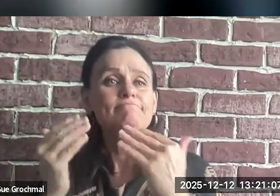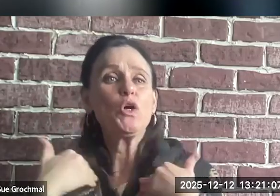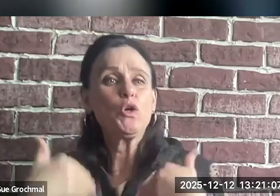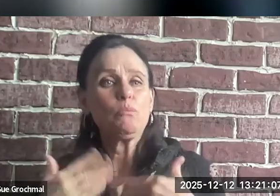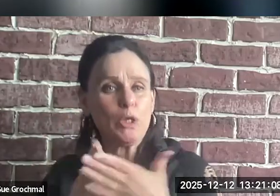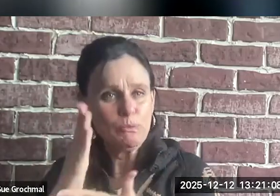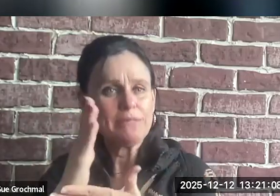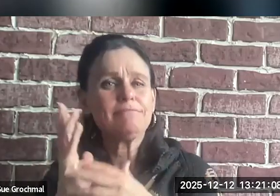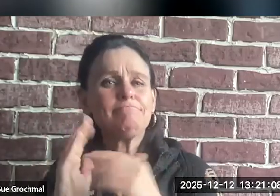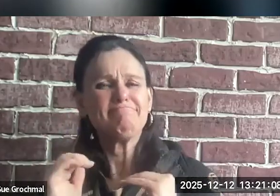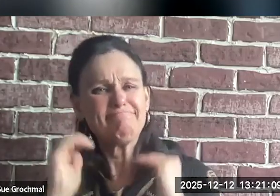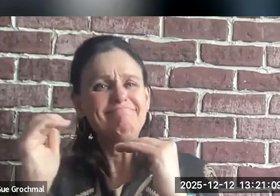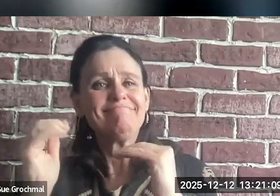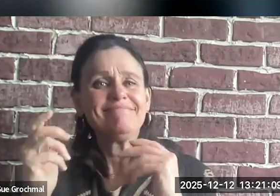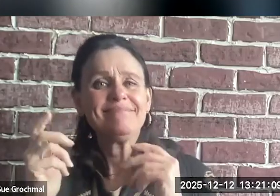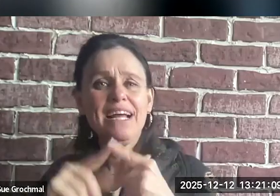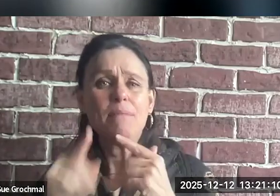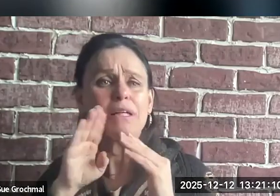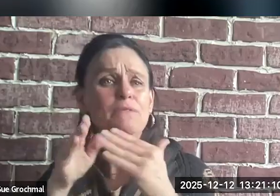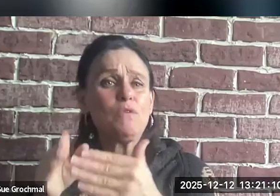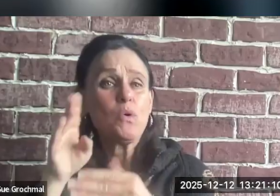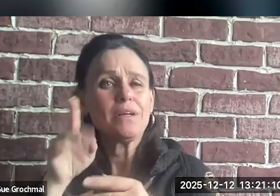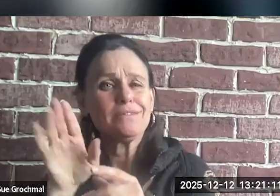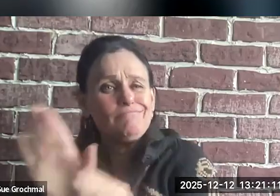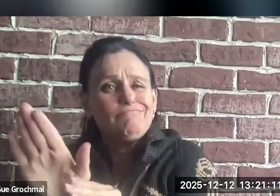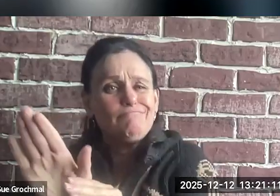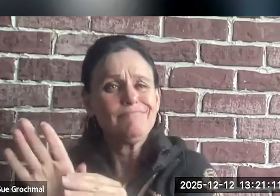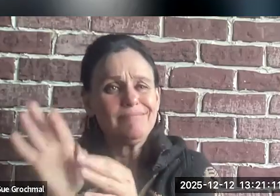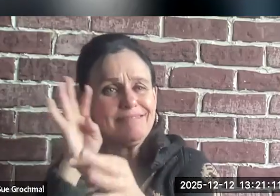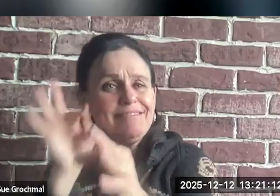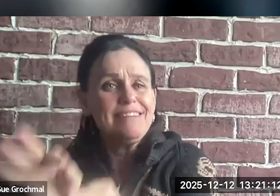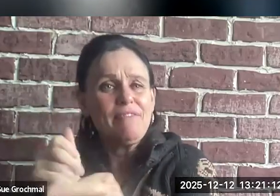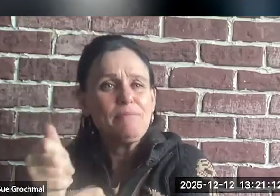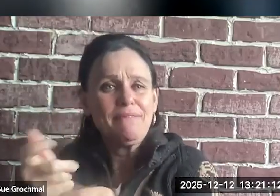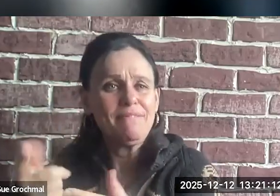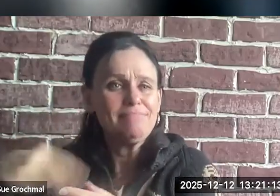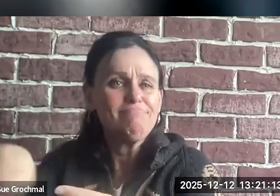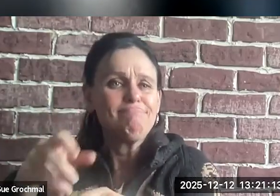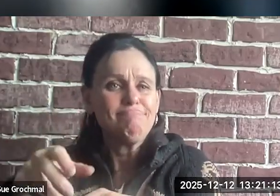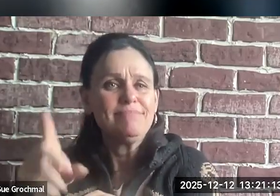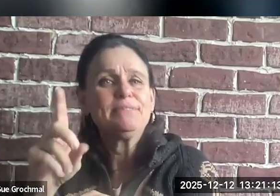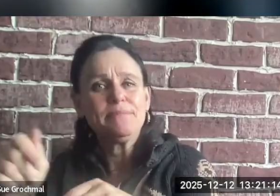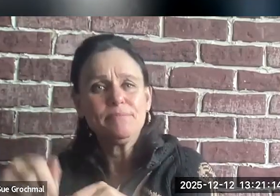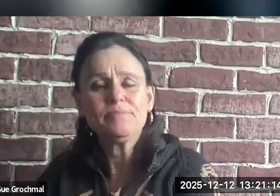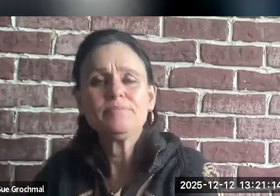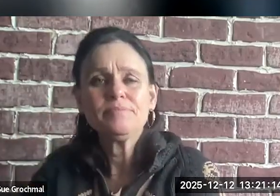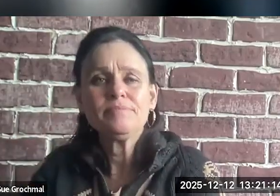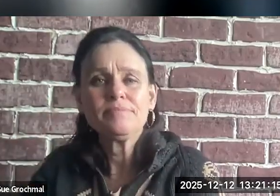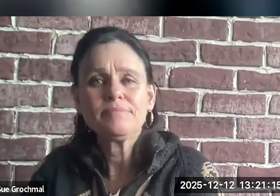and equity-focused decision-making. And we pursue many projects on diverse issues in the disability